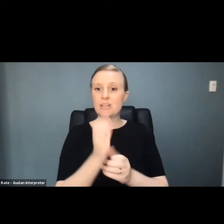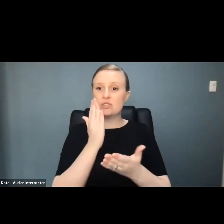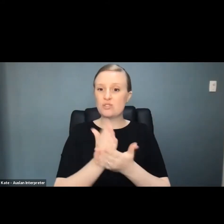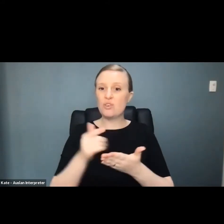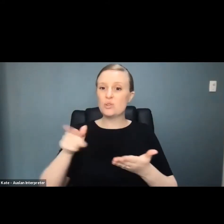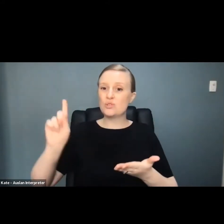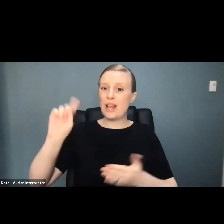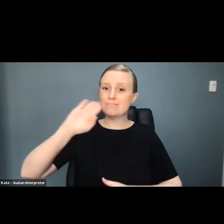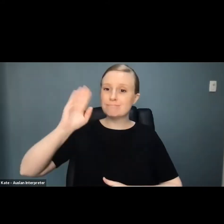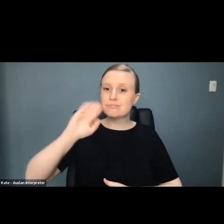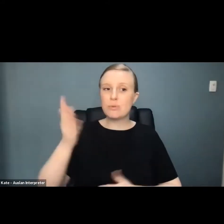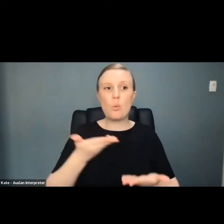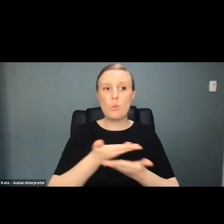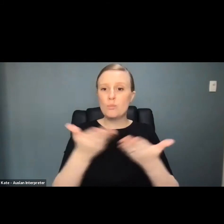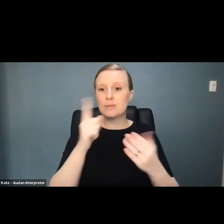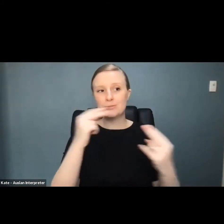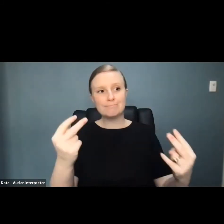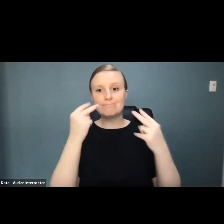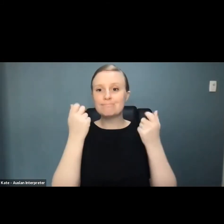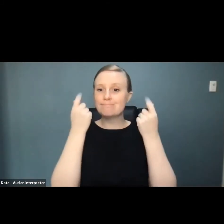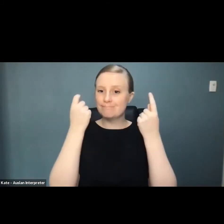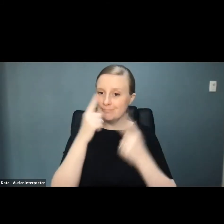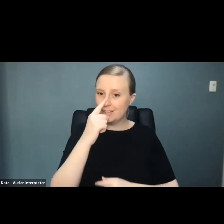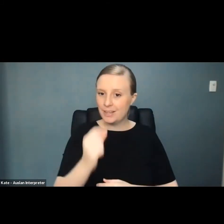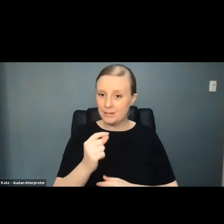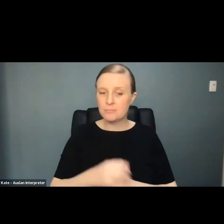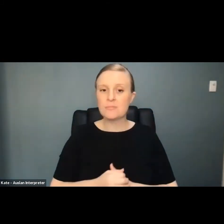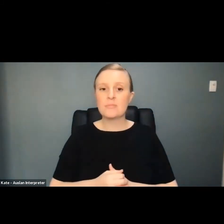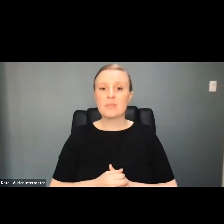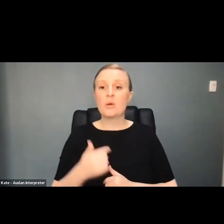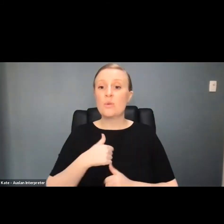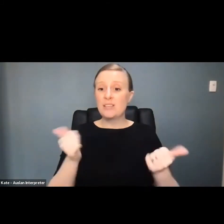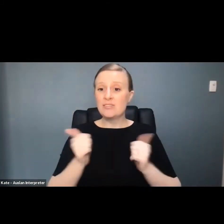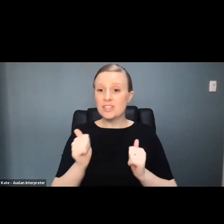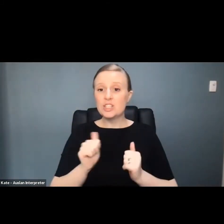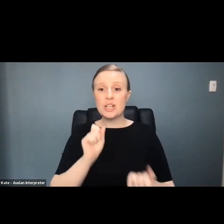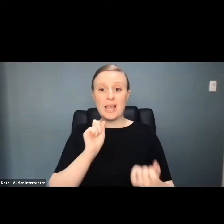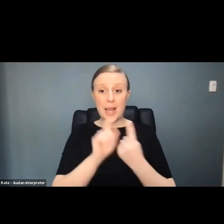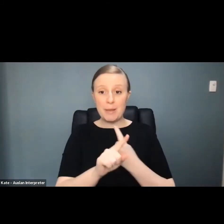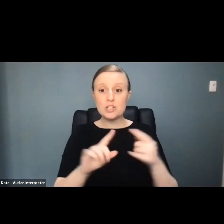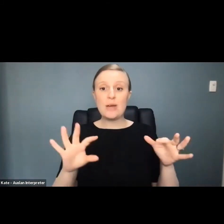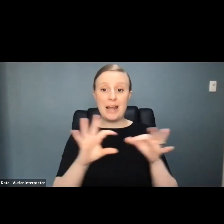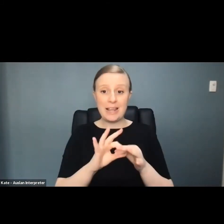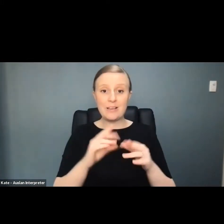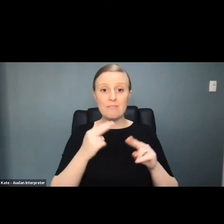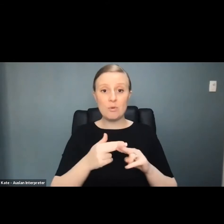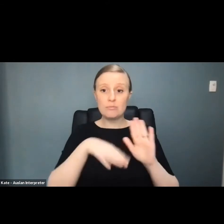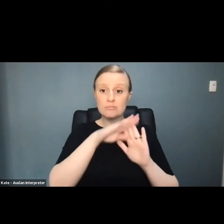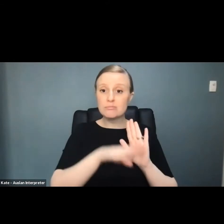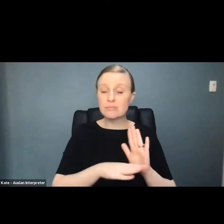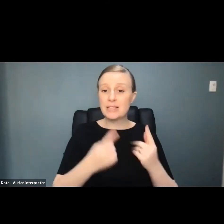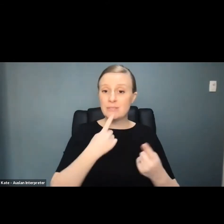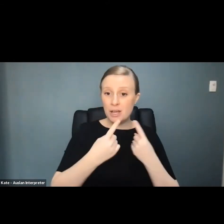website. You've also been sent links to this information via email, and a recording will also be available after the session over the next